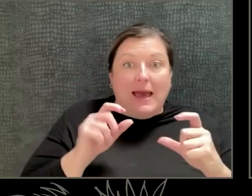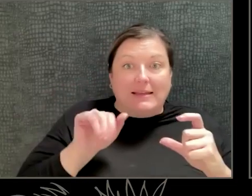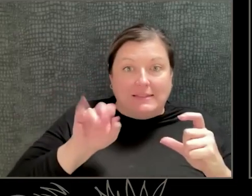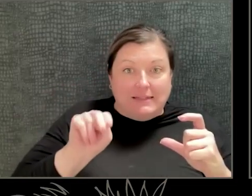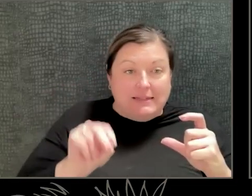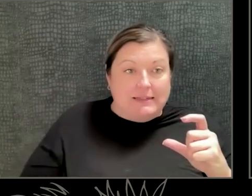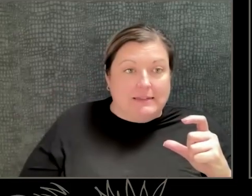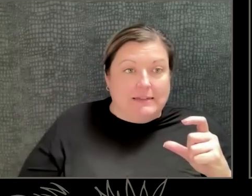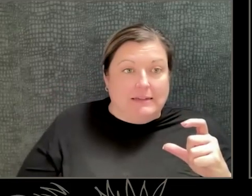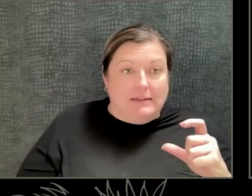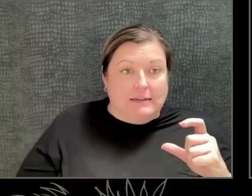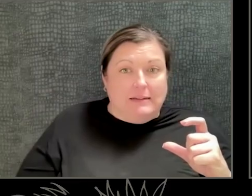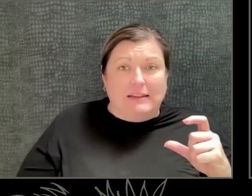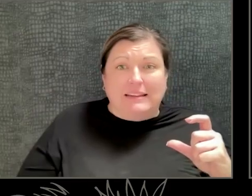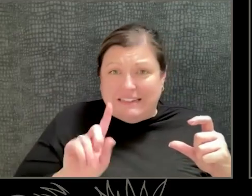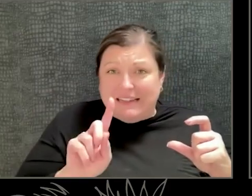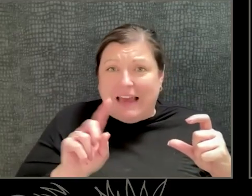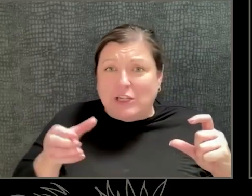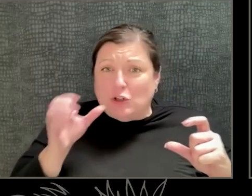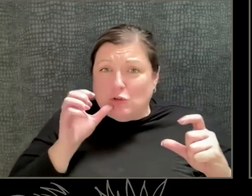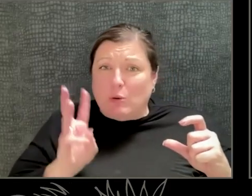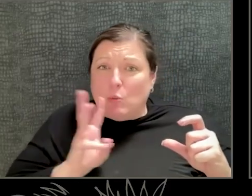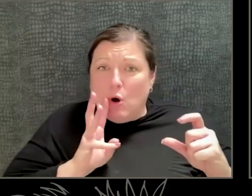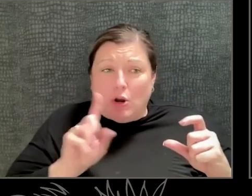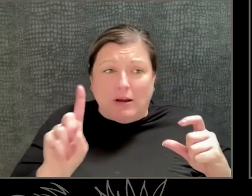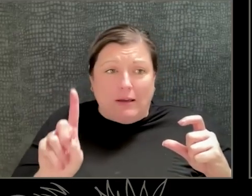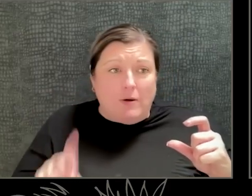Let me drink water real quick.